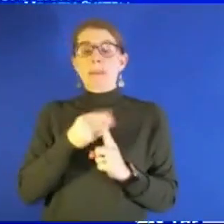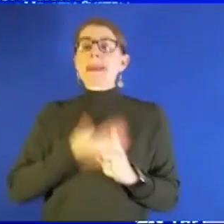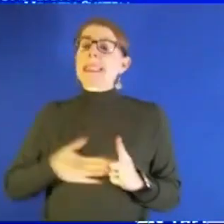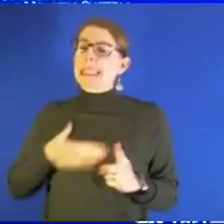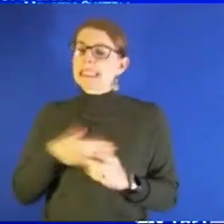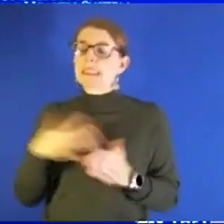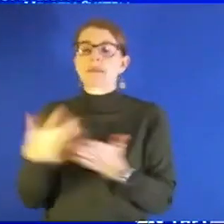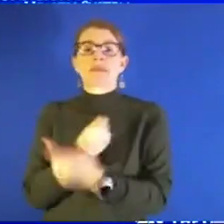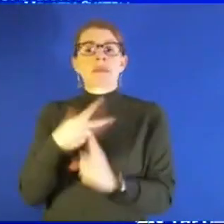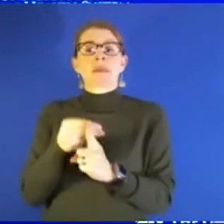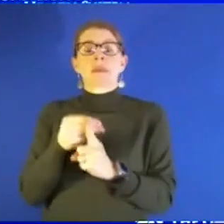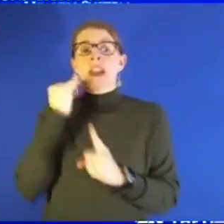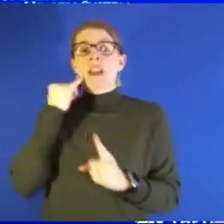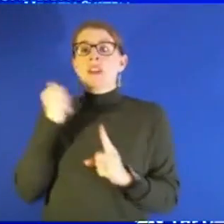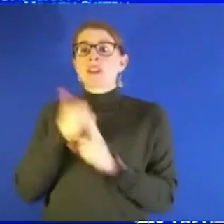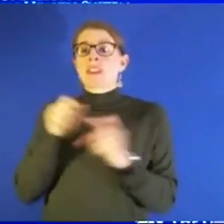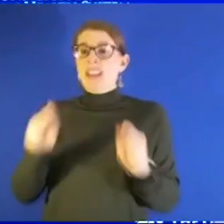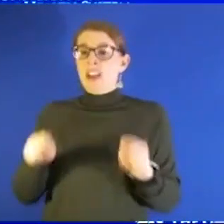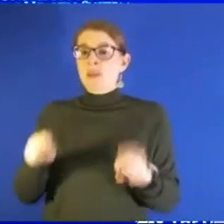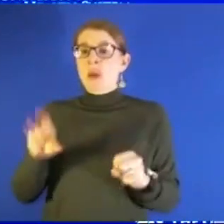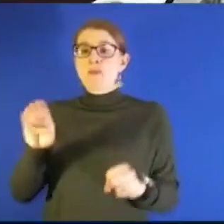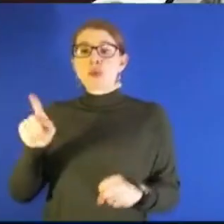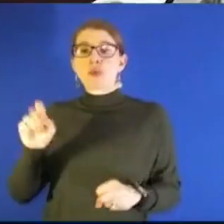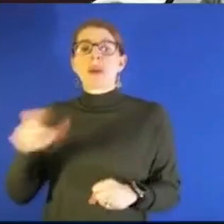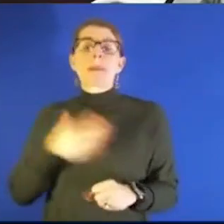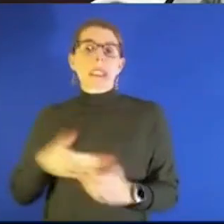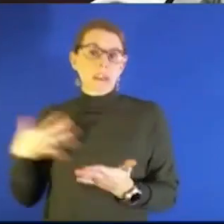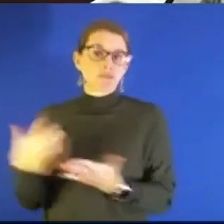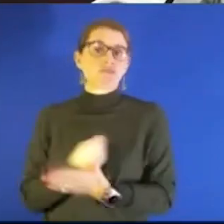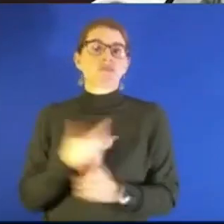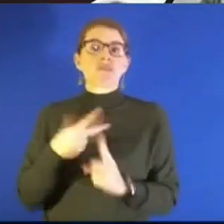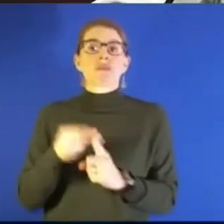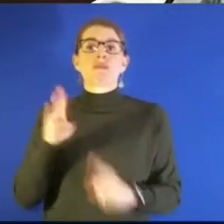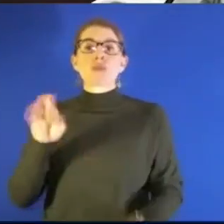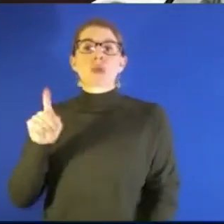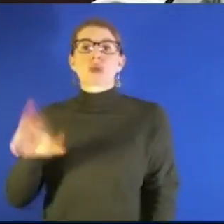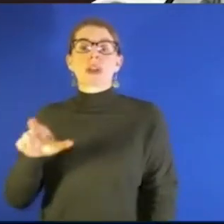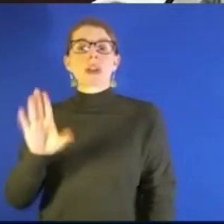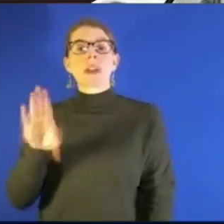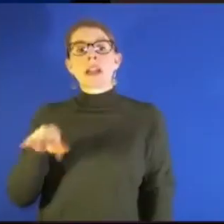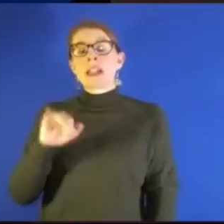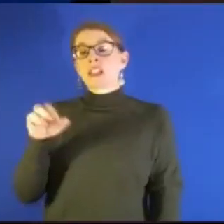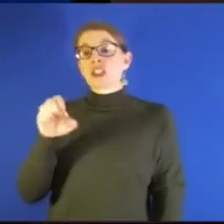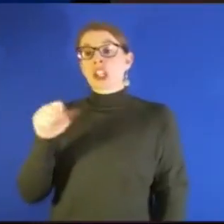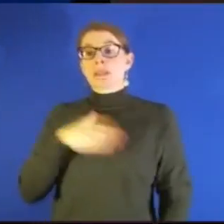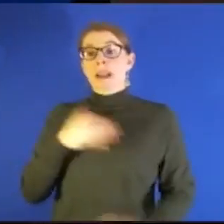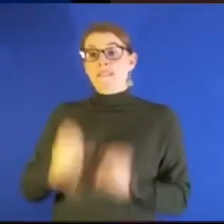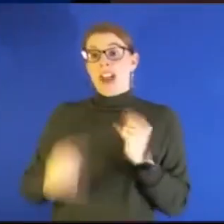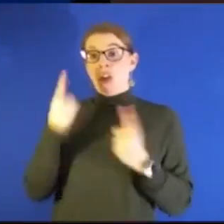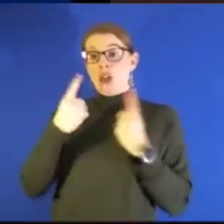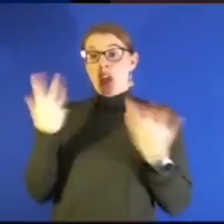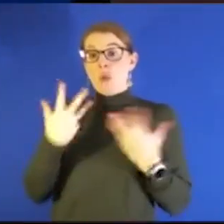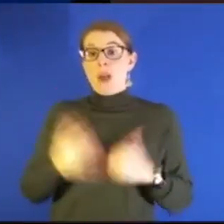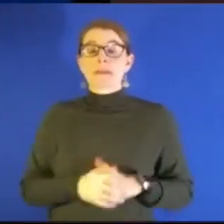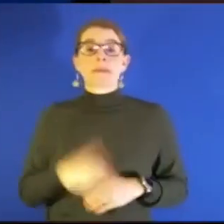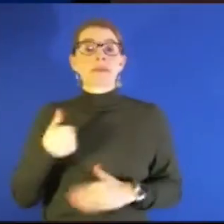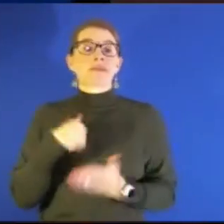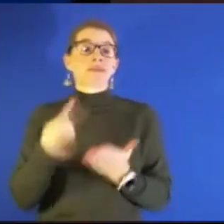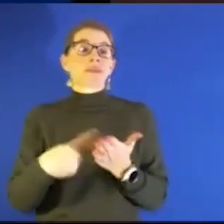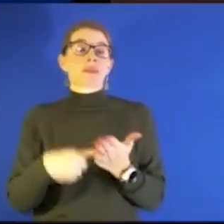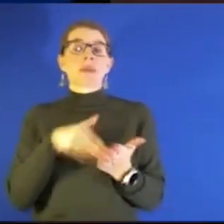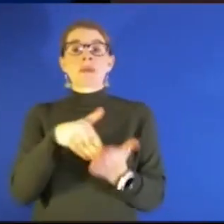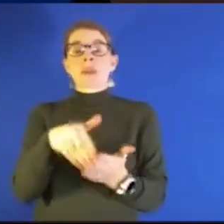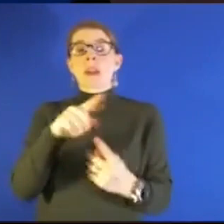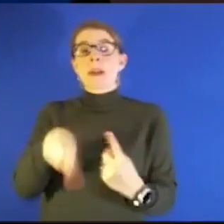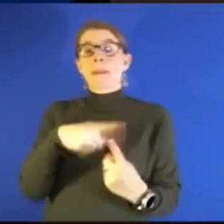for booster, please go get that booster. You know, Jess, this is my final thought. You know, we've talked a lot of times about the intersection of